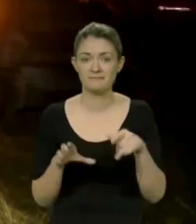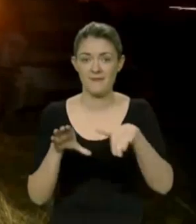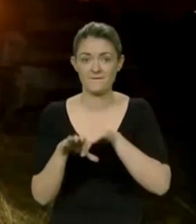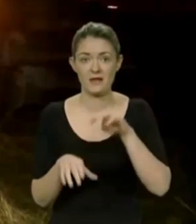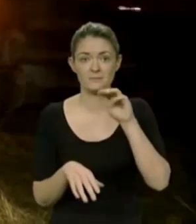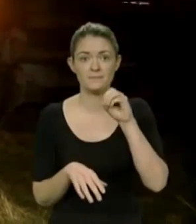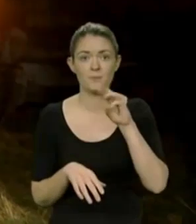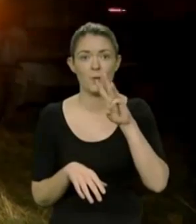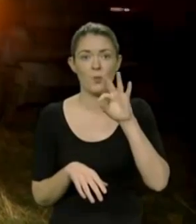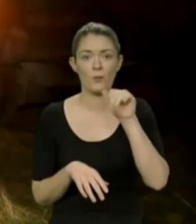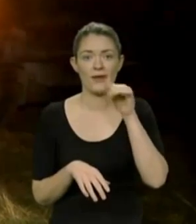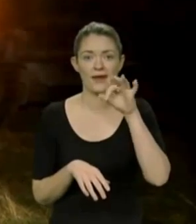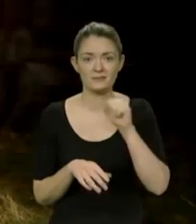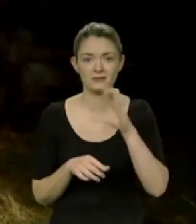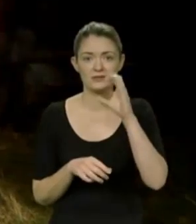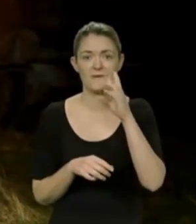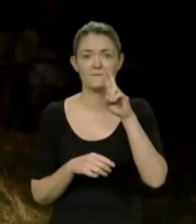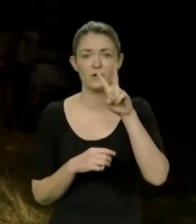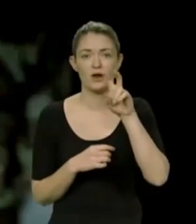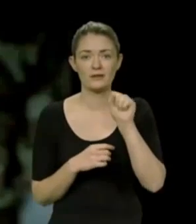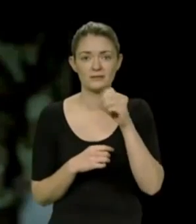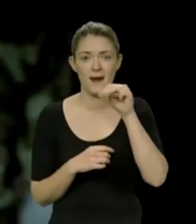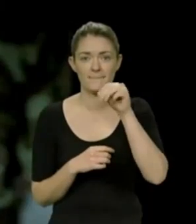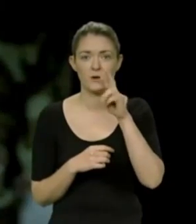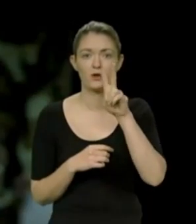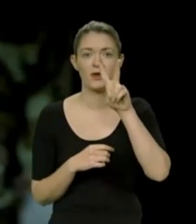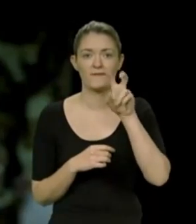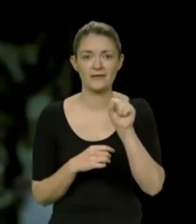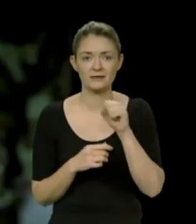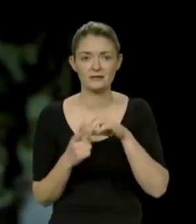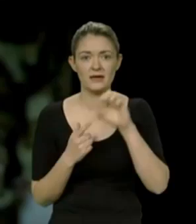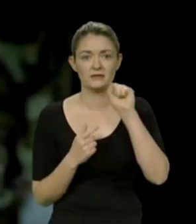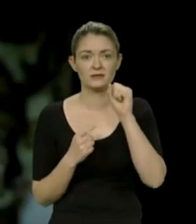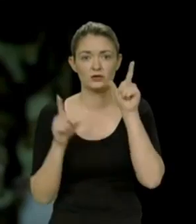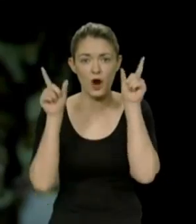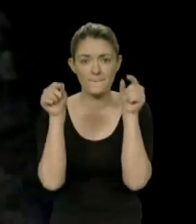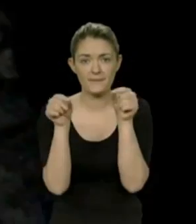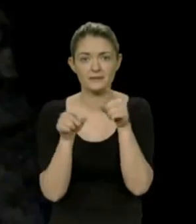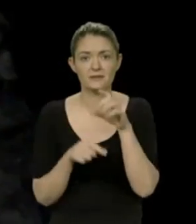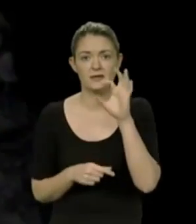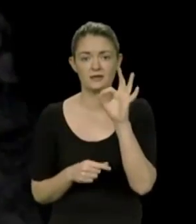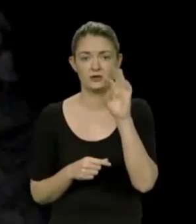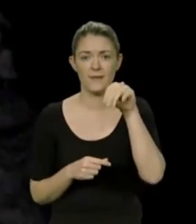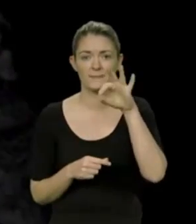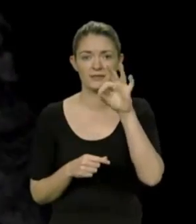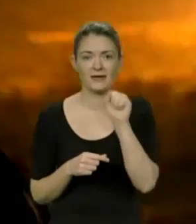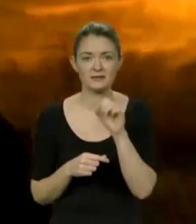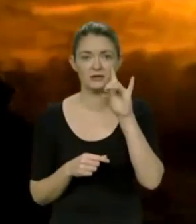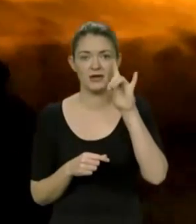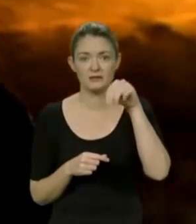That involved MOAG, CRVs, MRVs, and Scorpions, GMGs, HMGs, everything was firing.